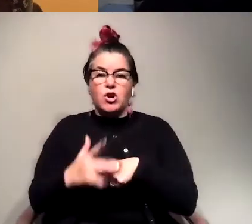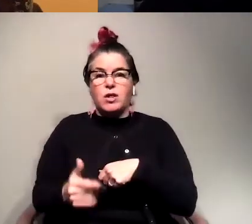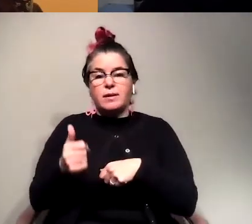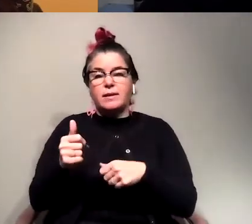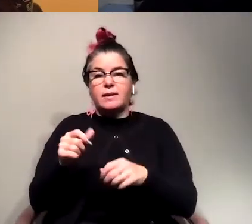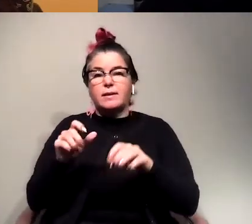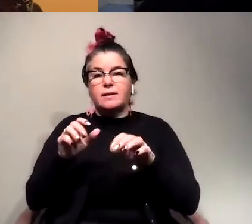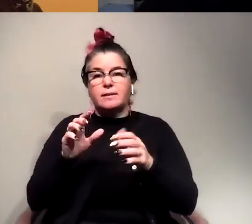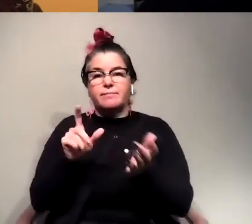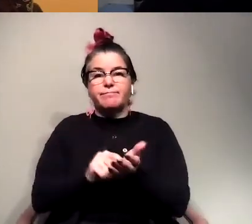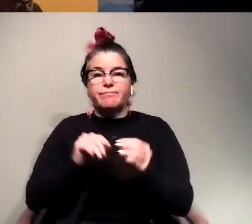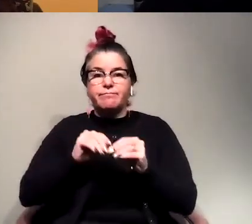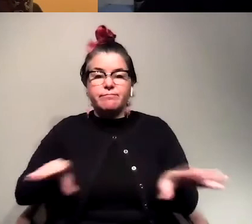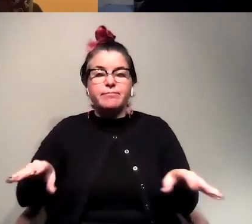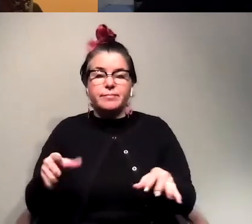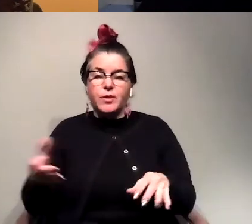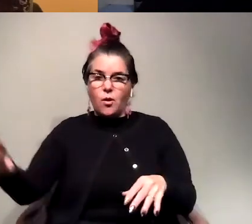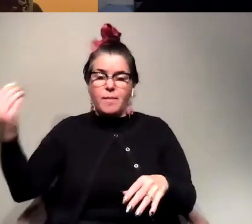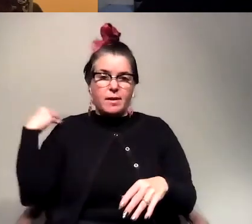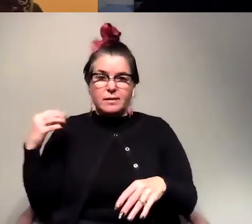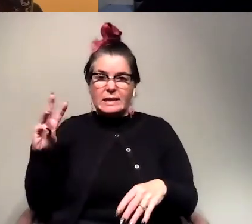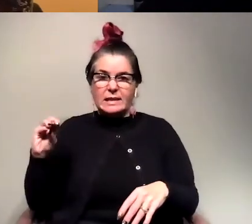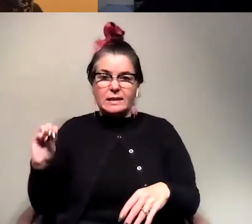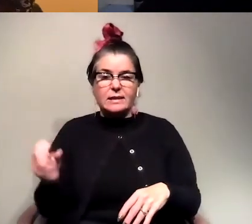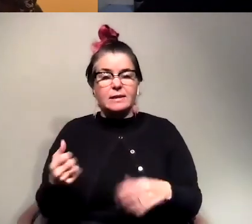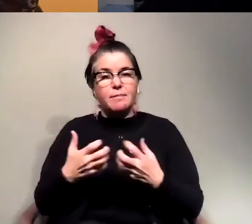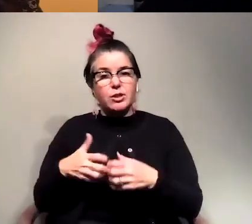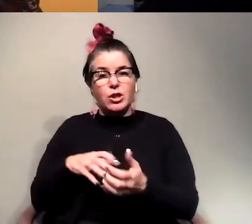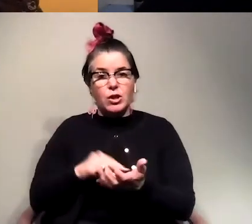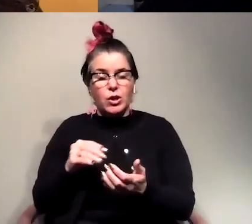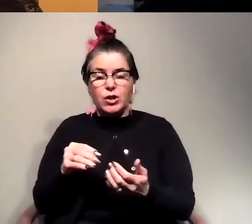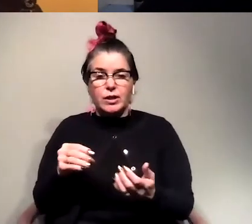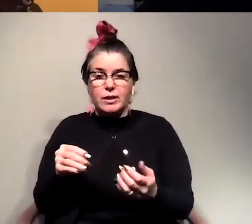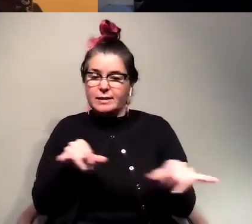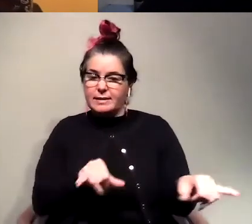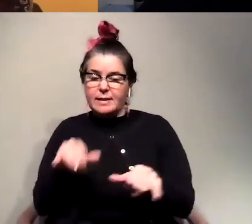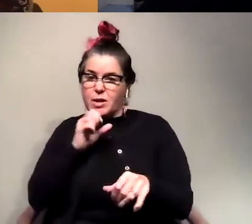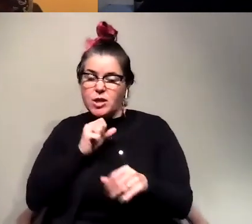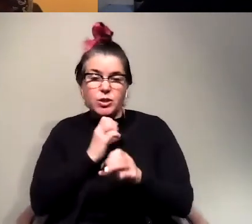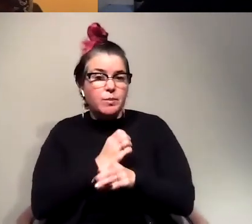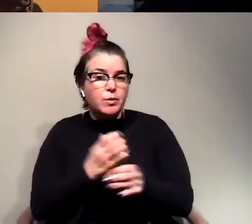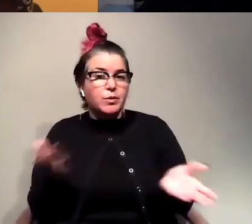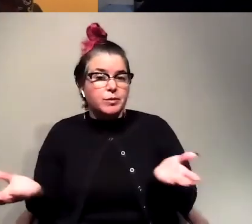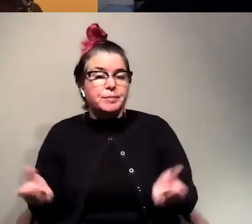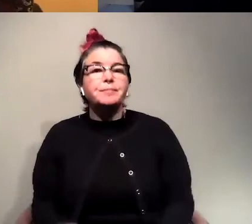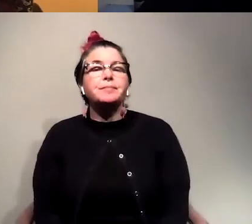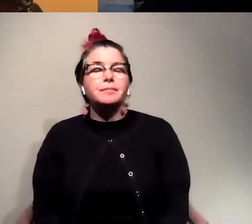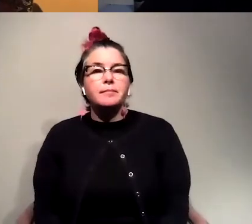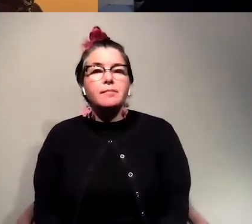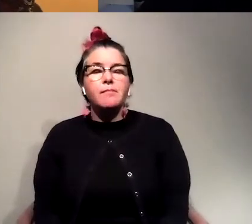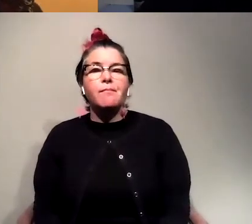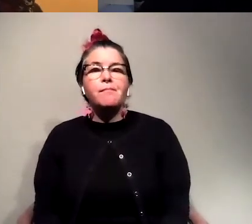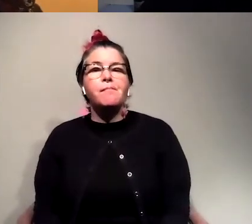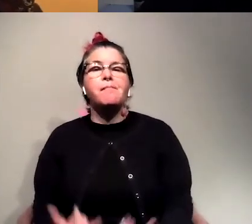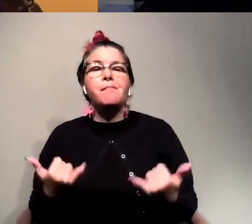go back that far. Yeah, machine learning is about as old as computers are. We've just been seeing